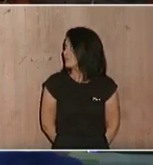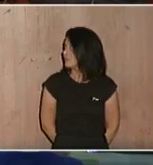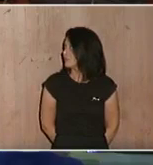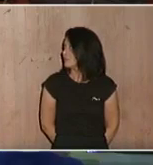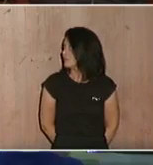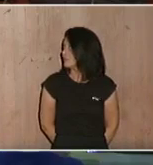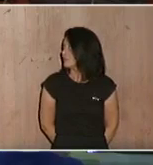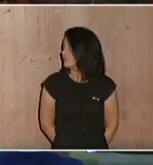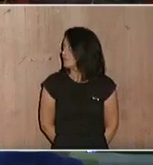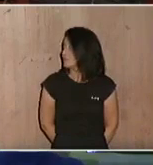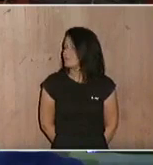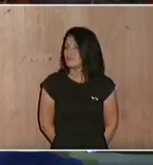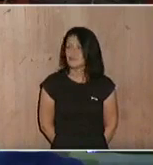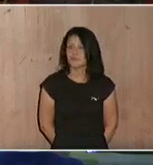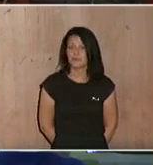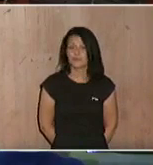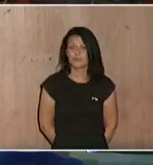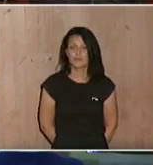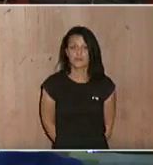Okay, sorry.